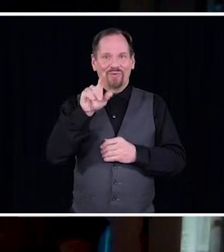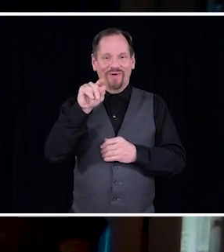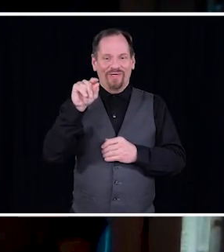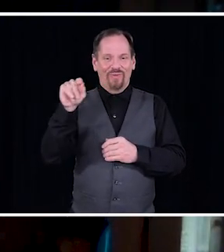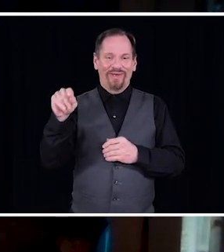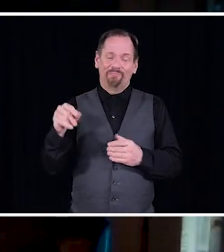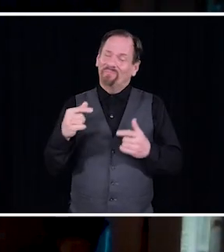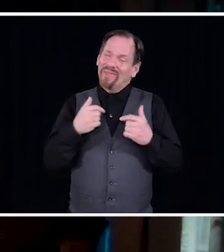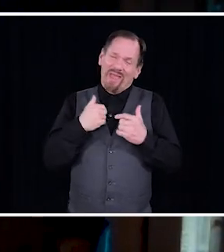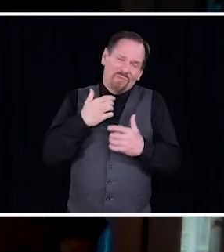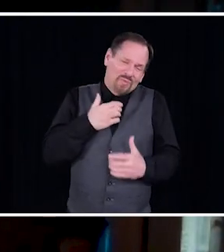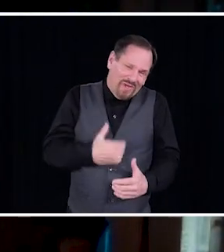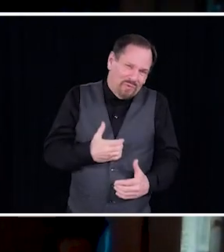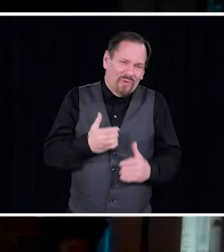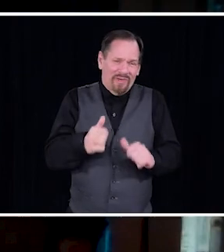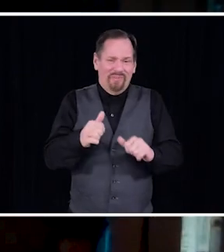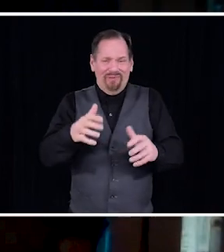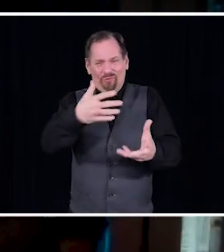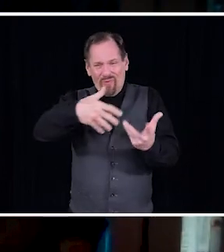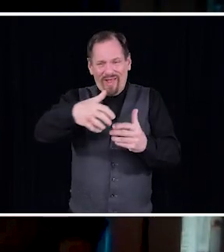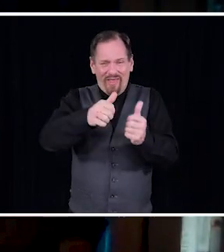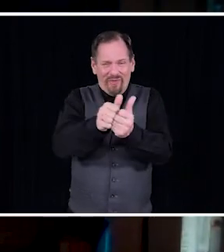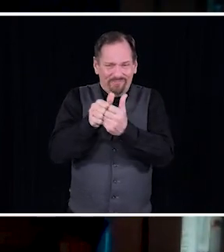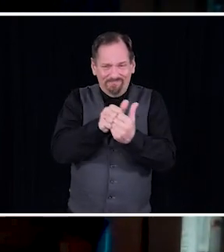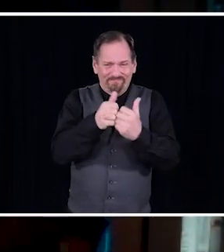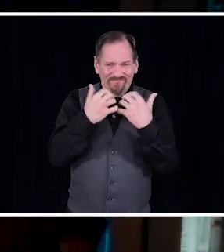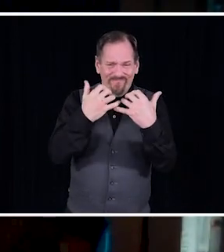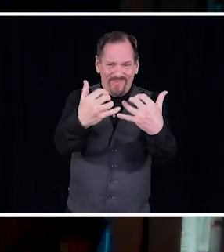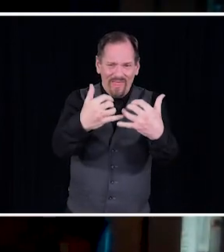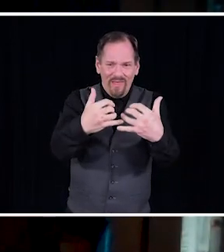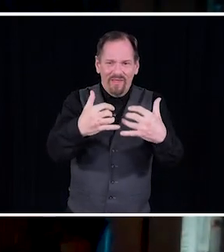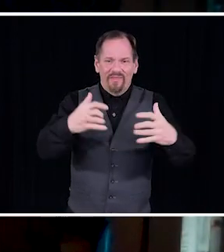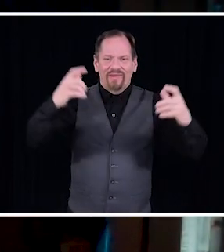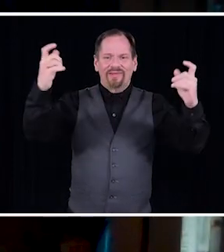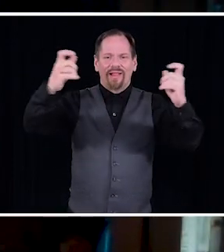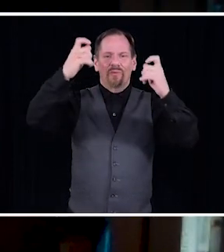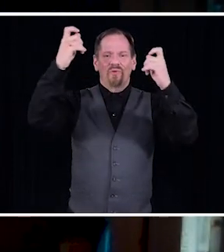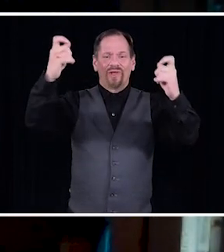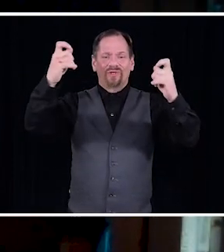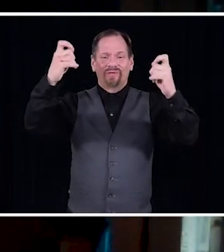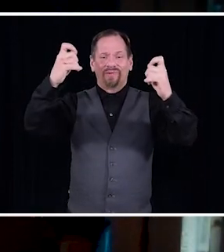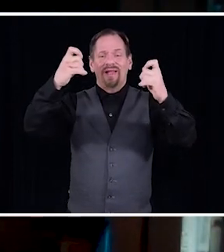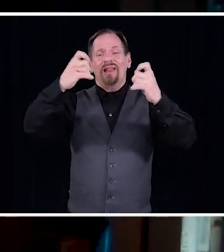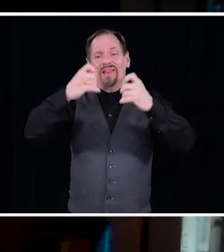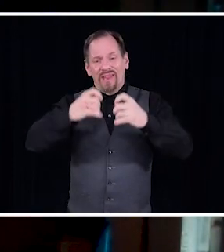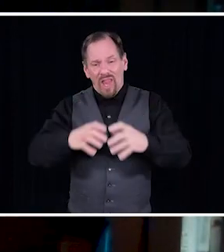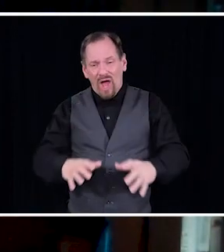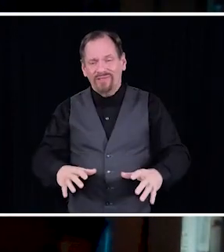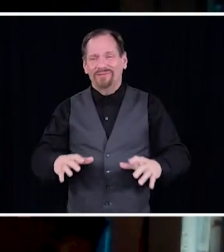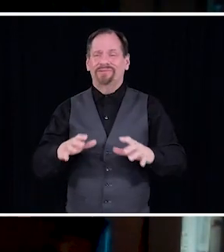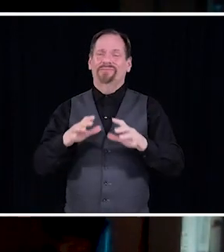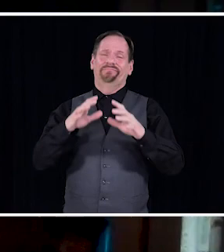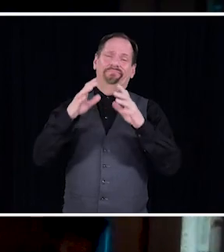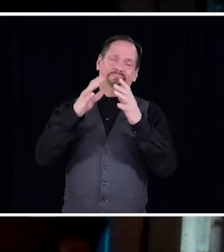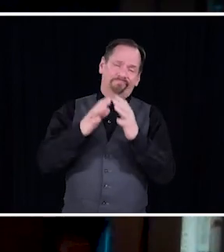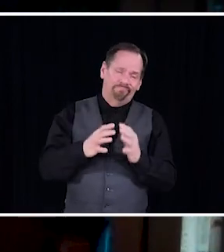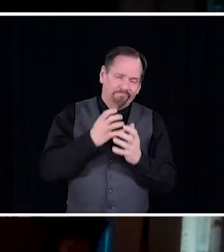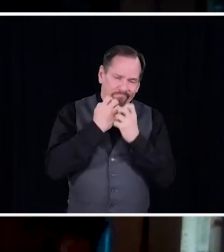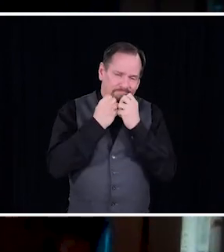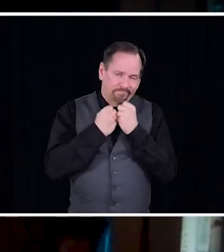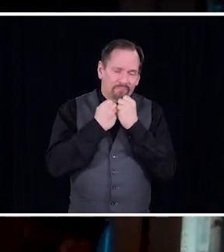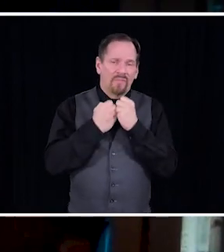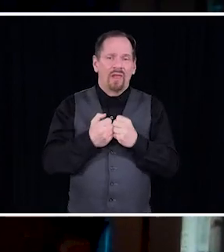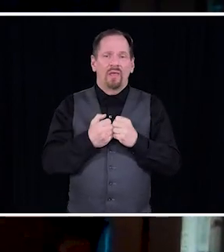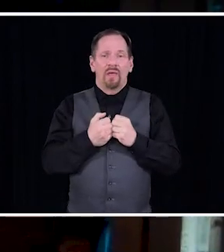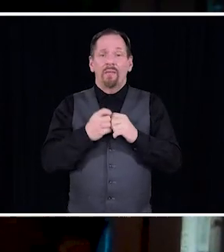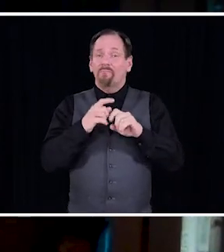be celebrating this momentous occasion together in person. The pomp and circumstance has lost its glow over the internet. However,